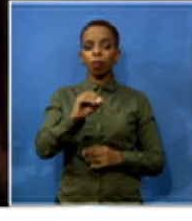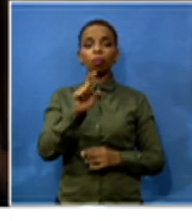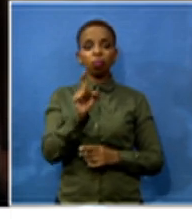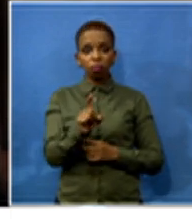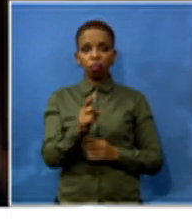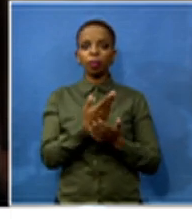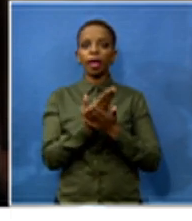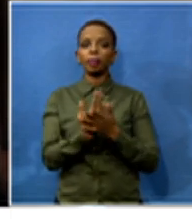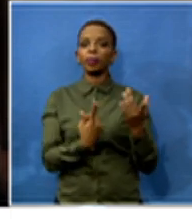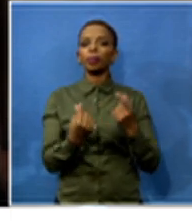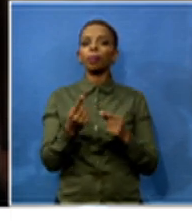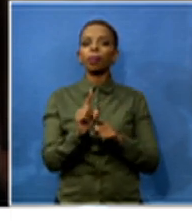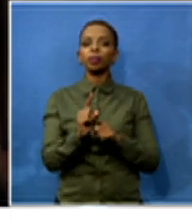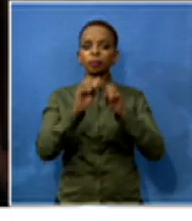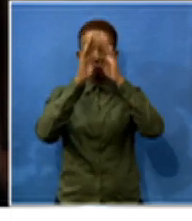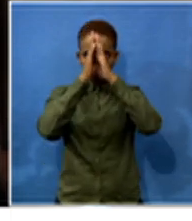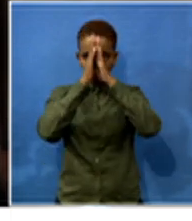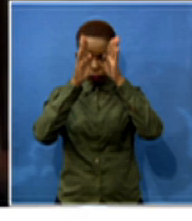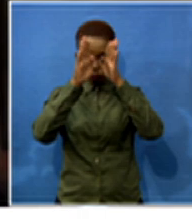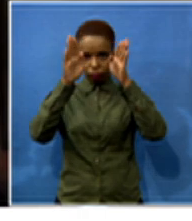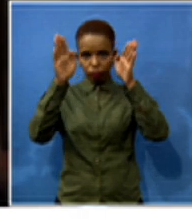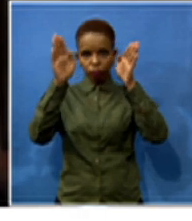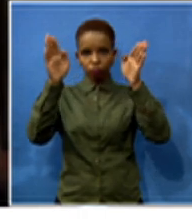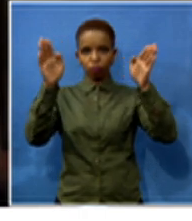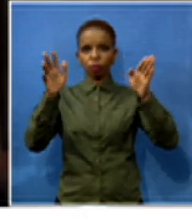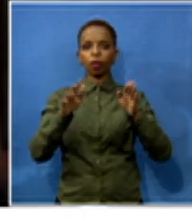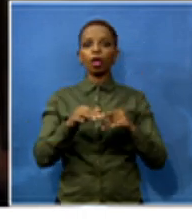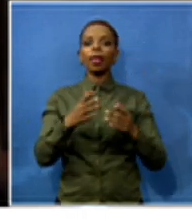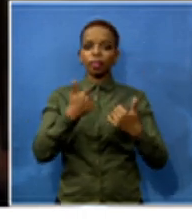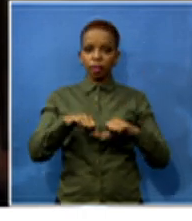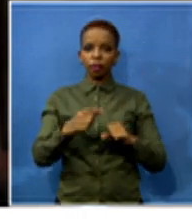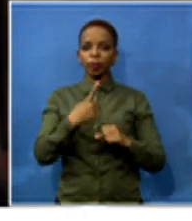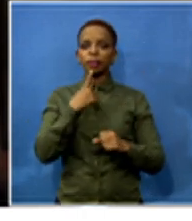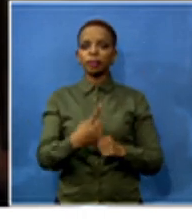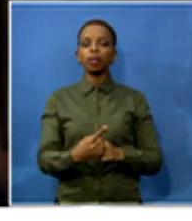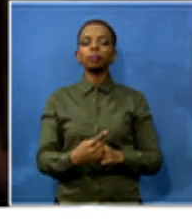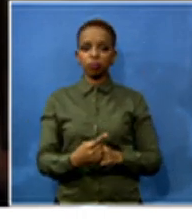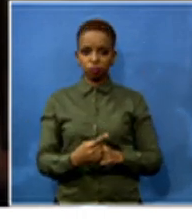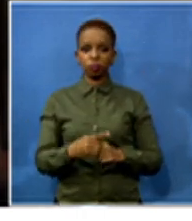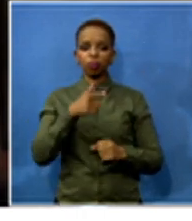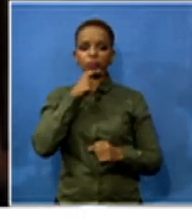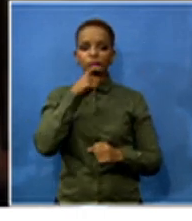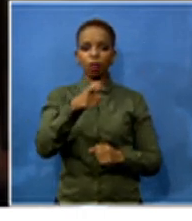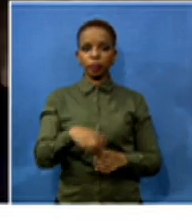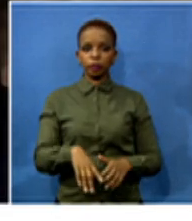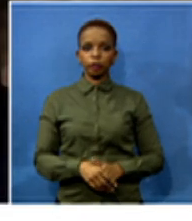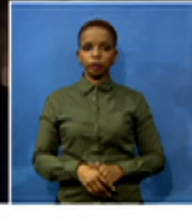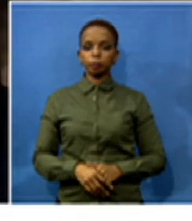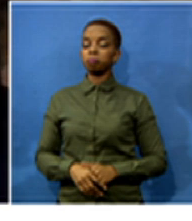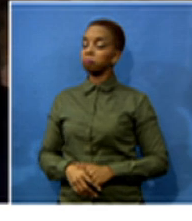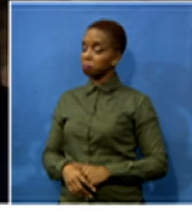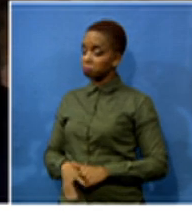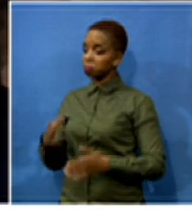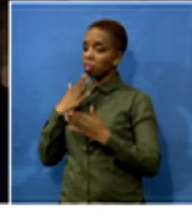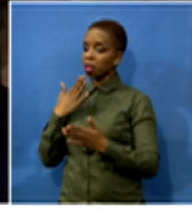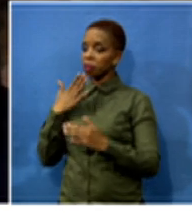broaden the set of populations that we can say something about. Well, thank you so much for your